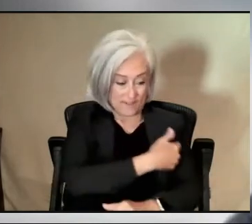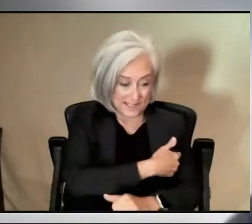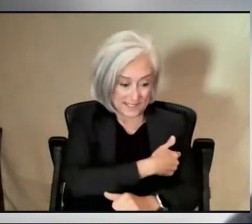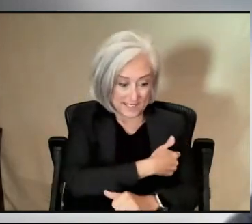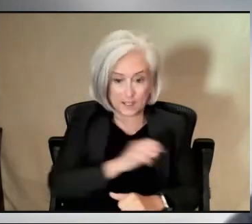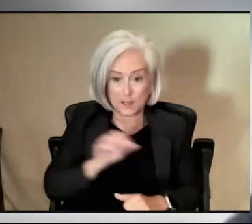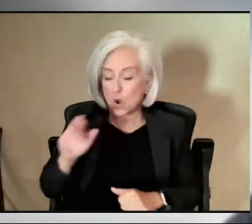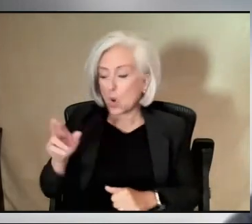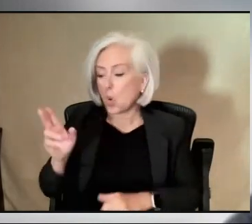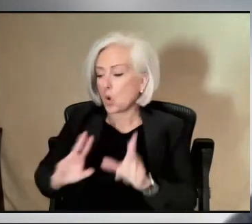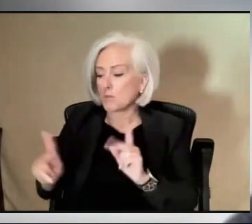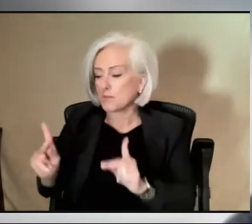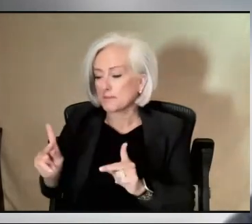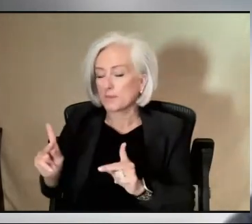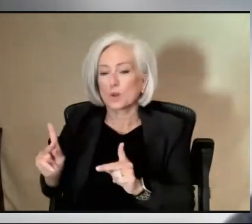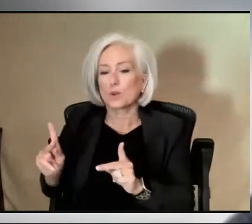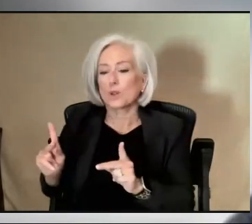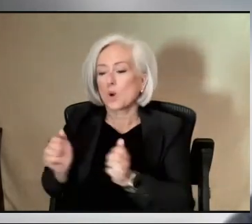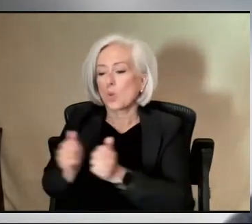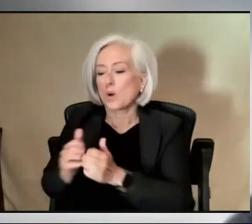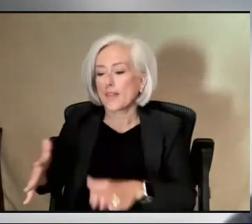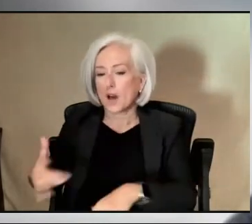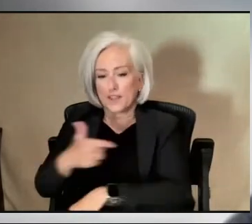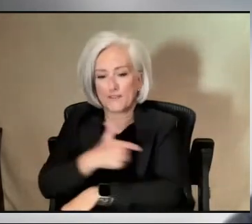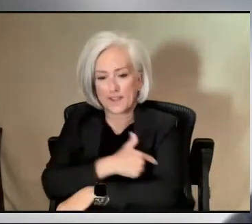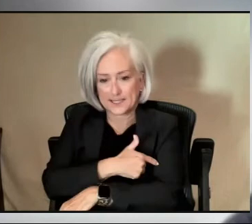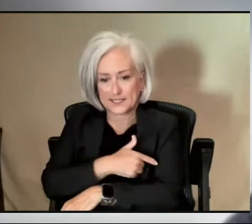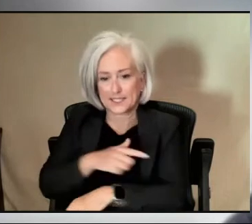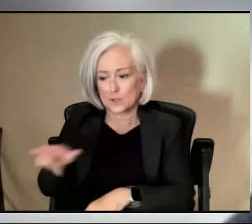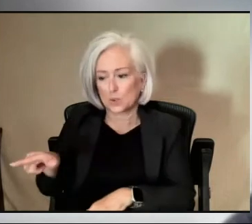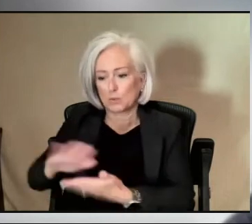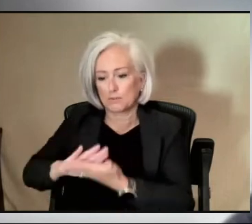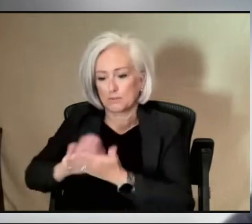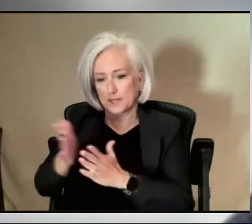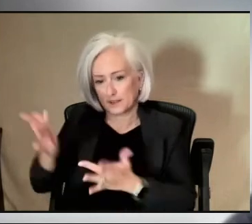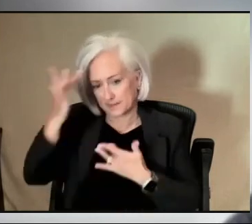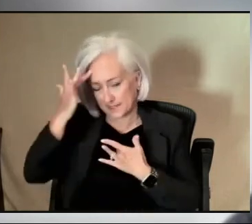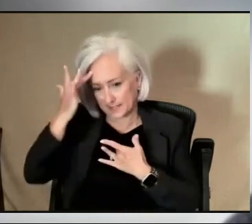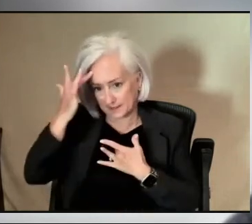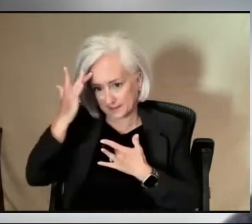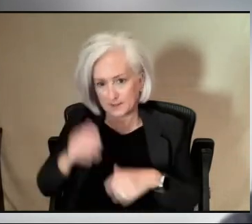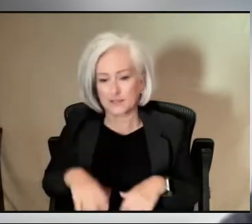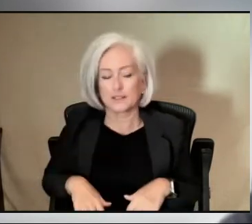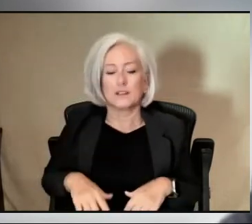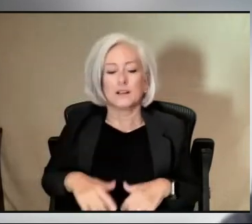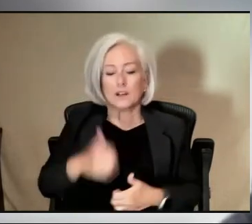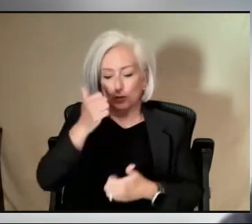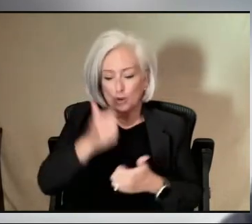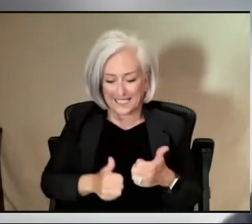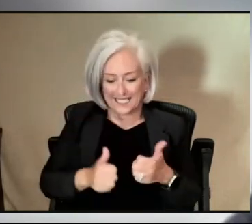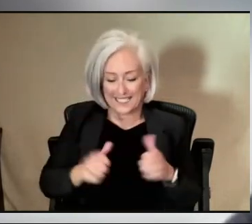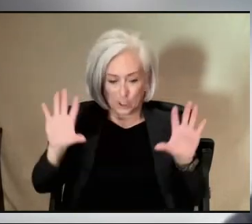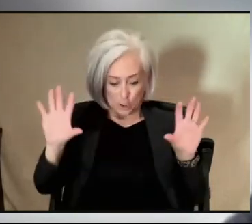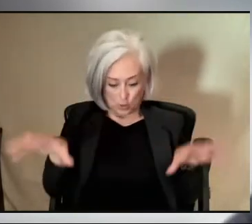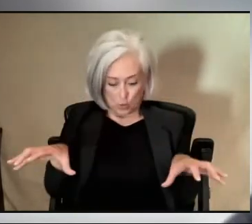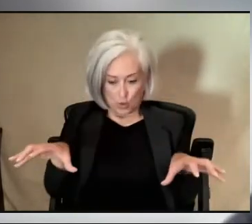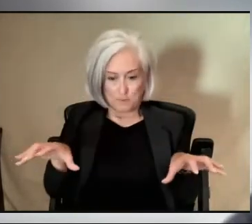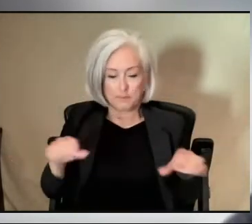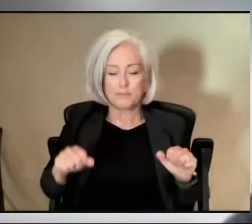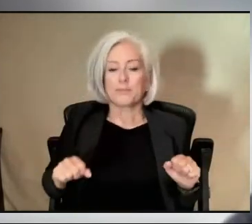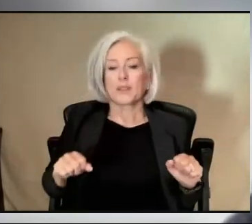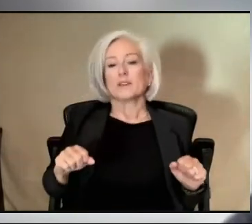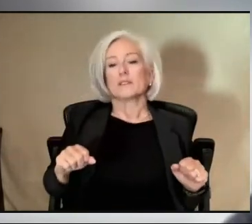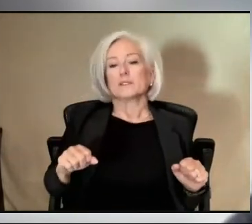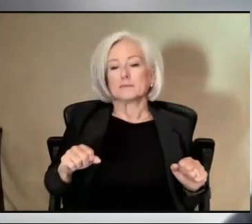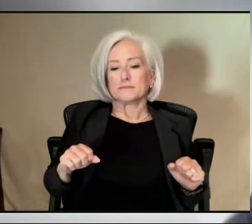And in every case, when we look at this, the rate of side effects or adverse events